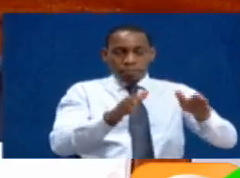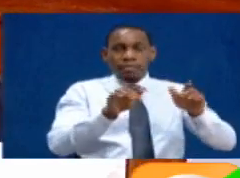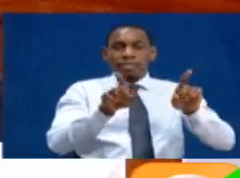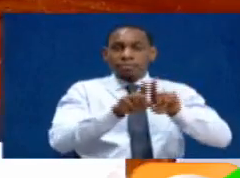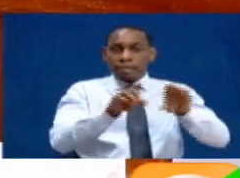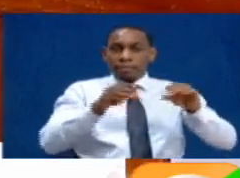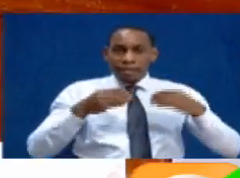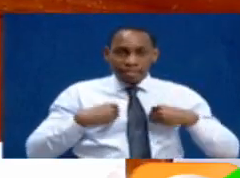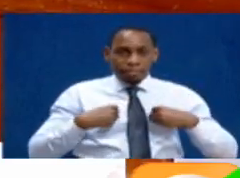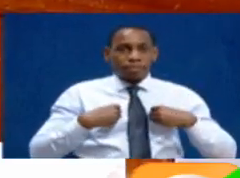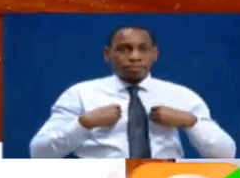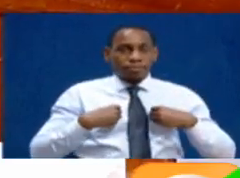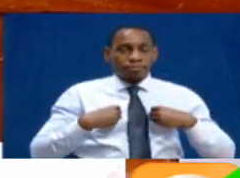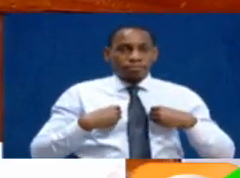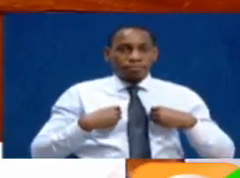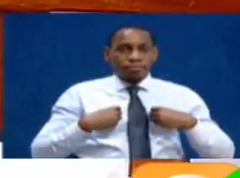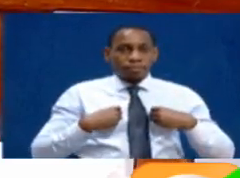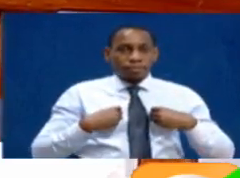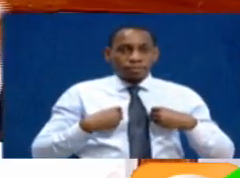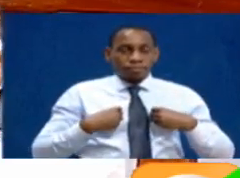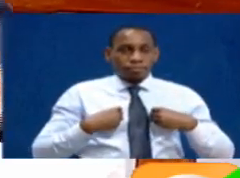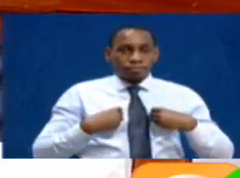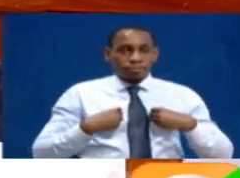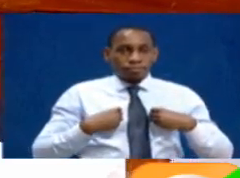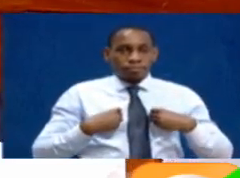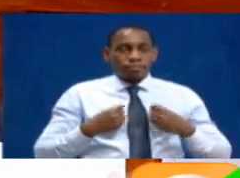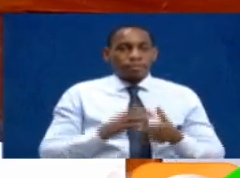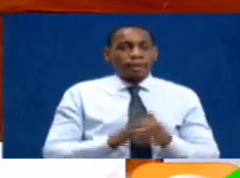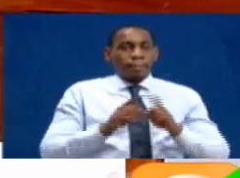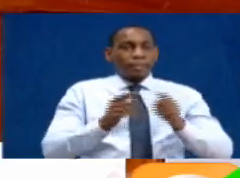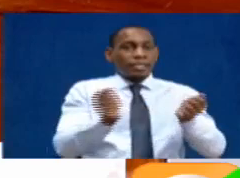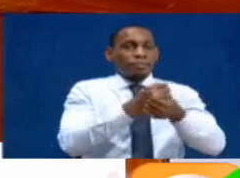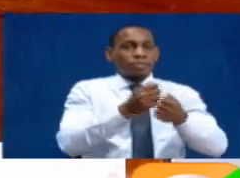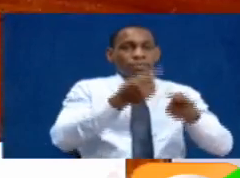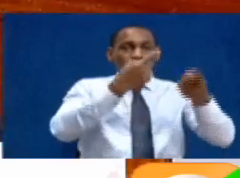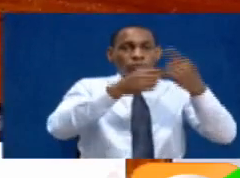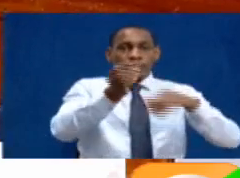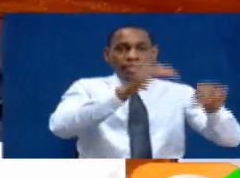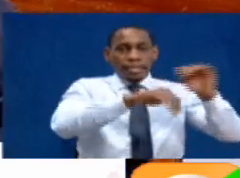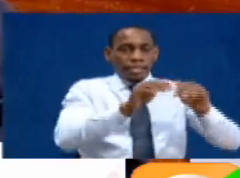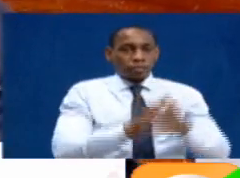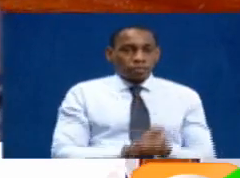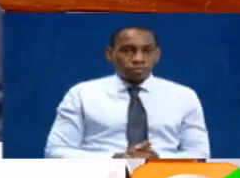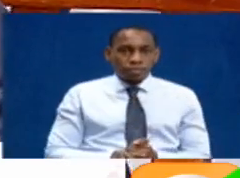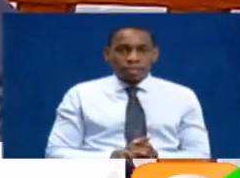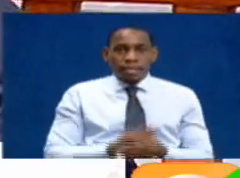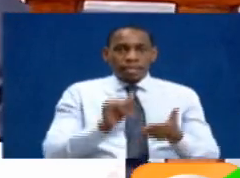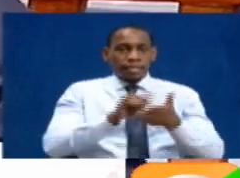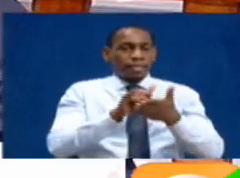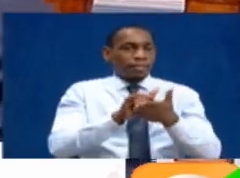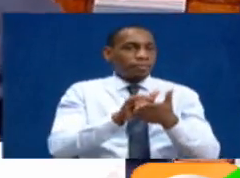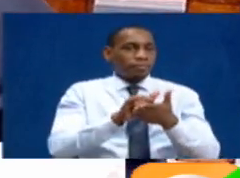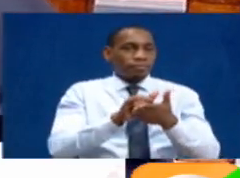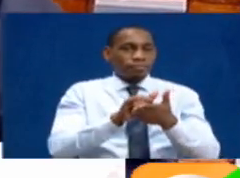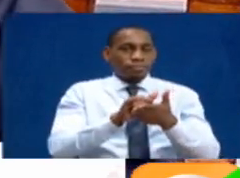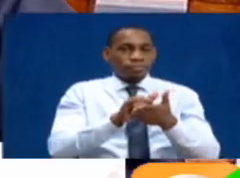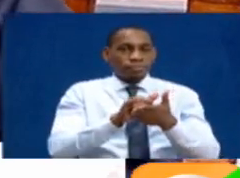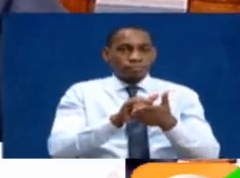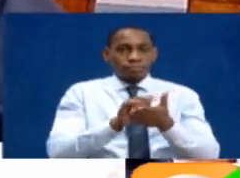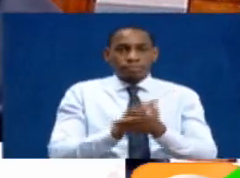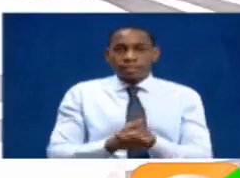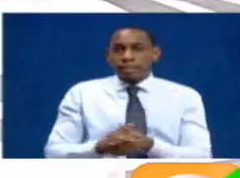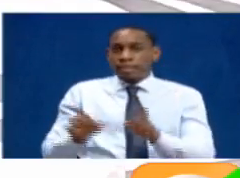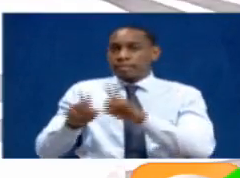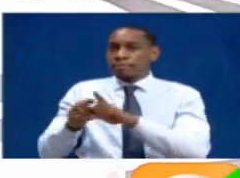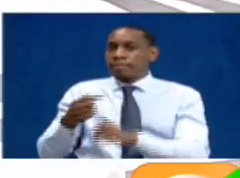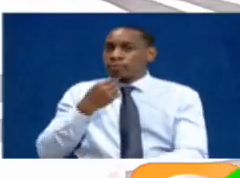are allowed to be on a ballot box, but you can't win elections. That alone cannot guarantee you to be a victor. Will